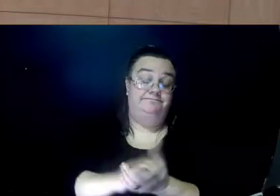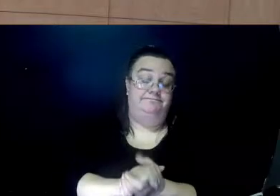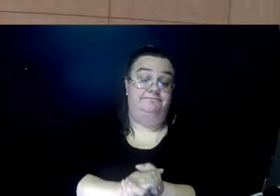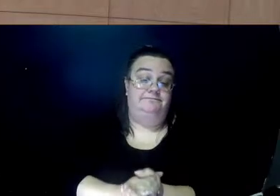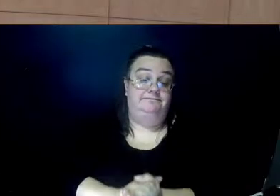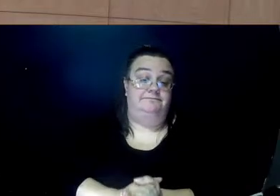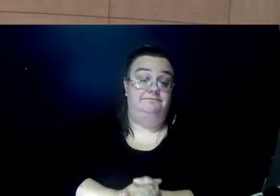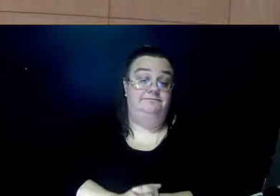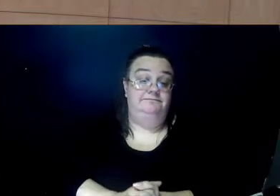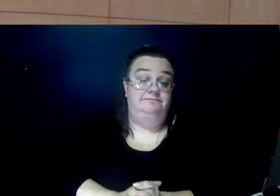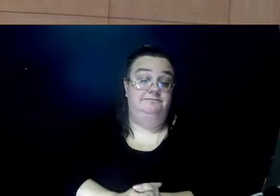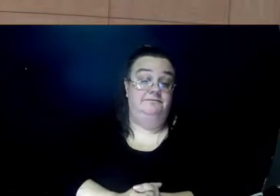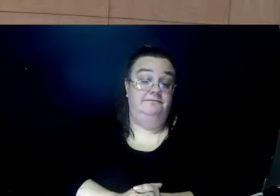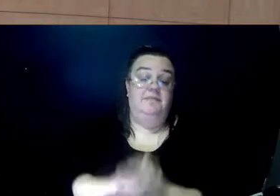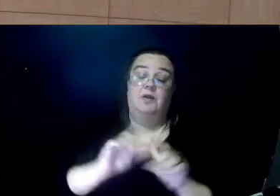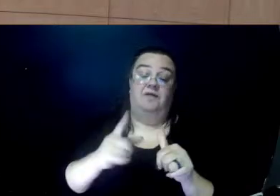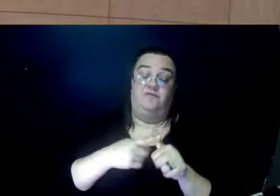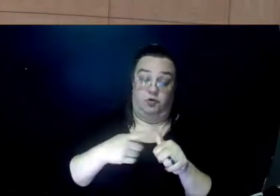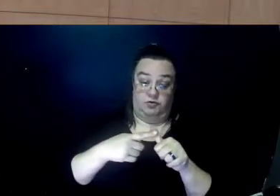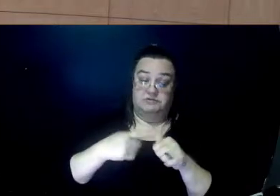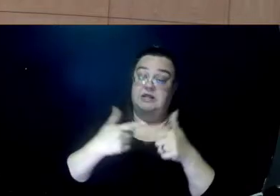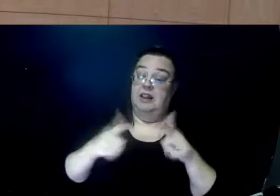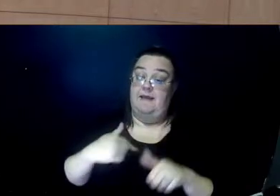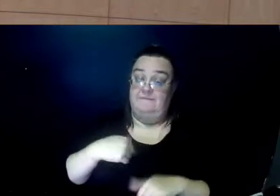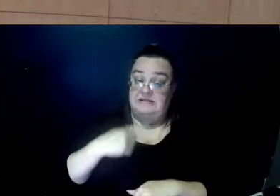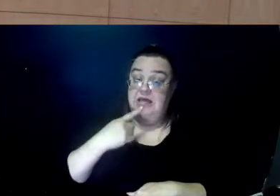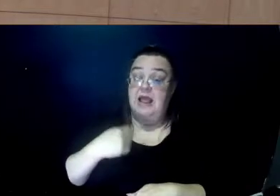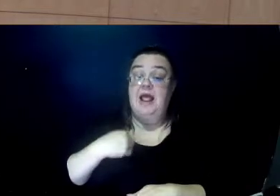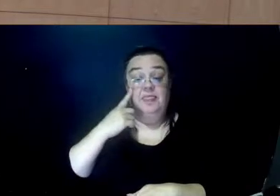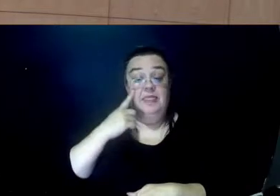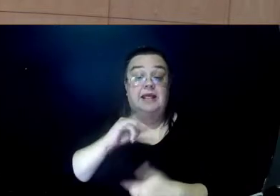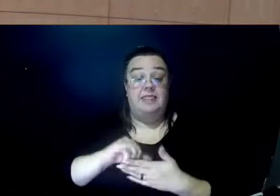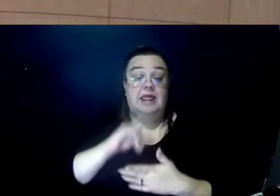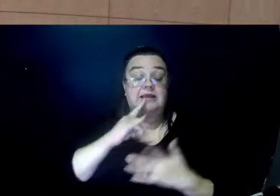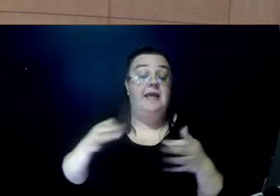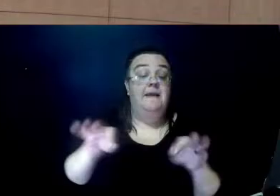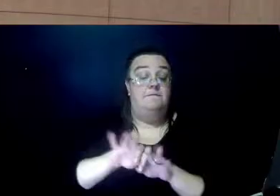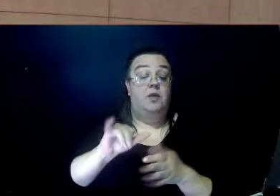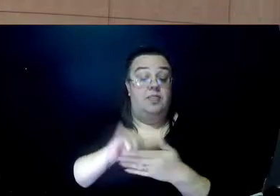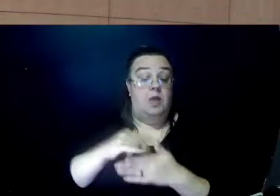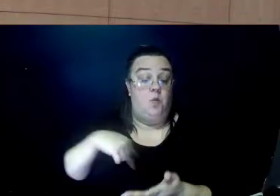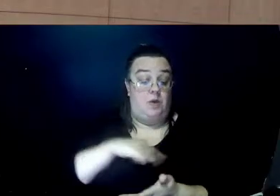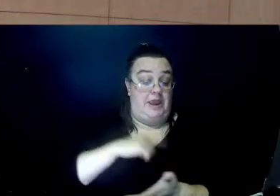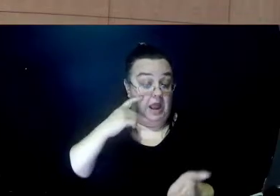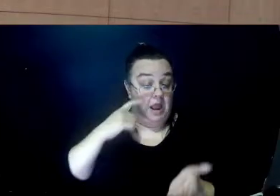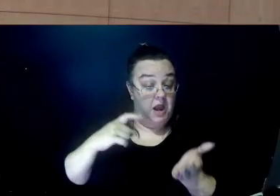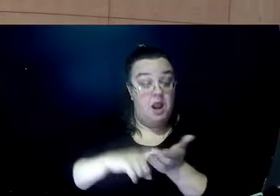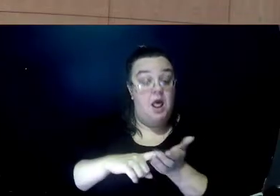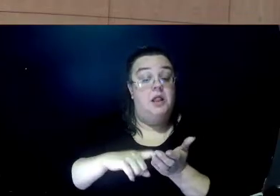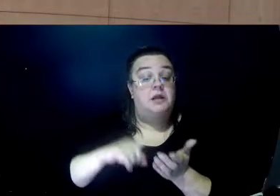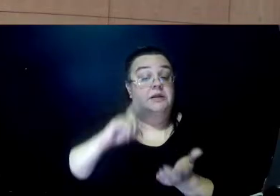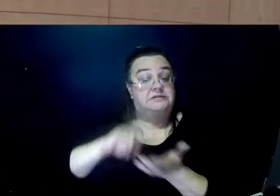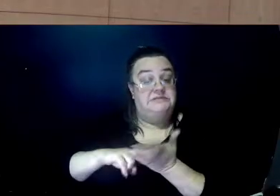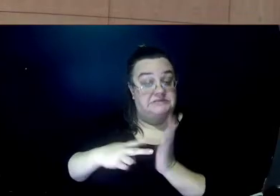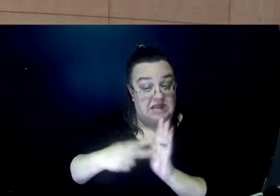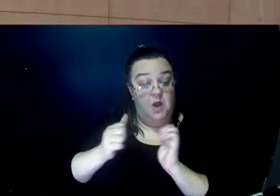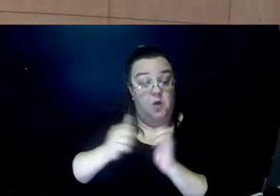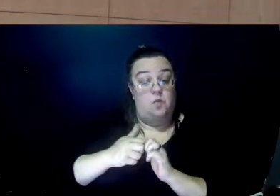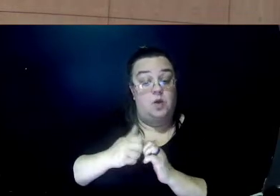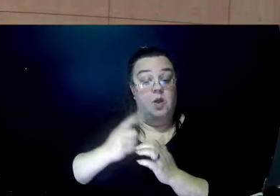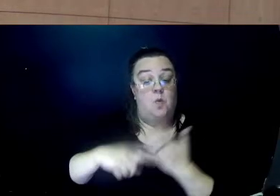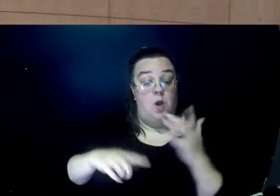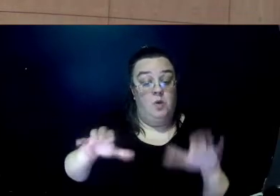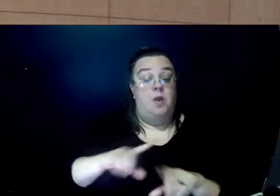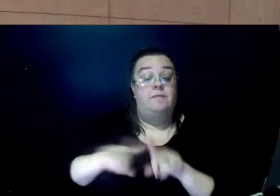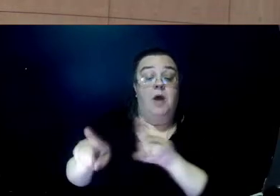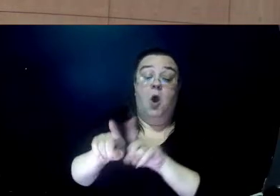first let me say, I think it's important that we acknowledge our intent in the things that we're doing, but it's also important to acknowledge the